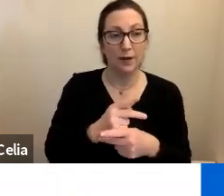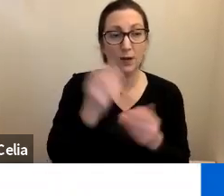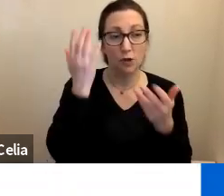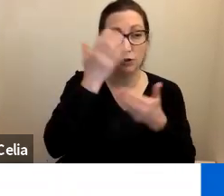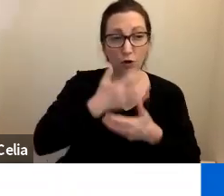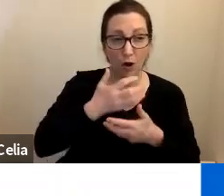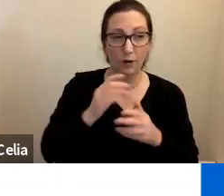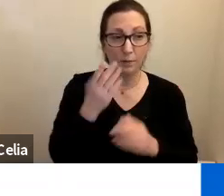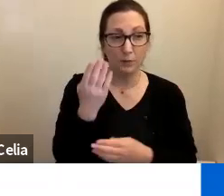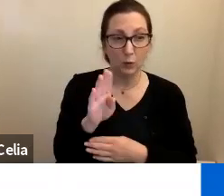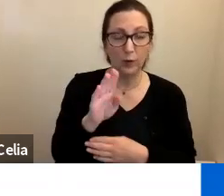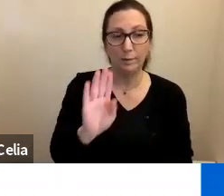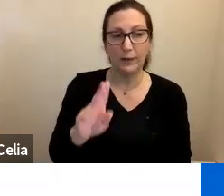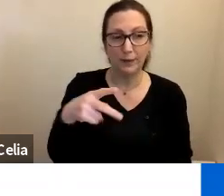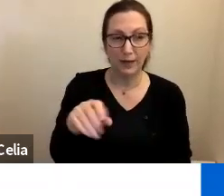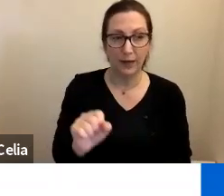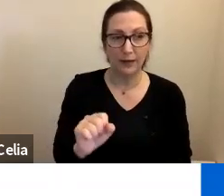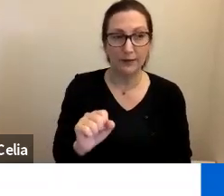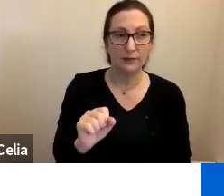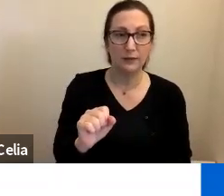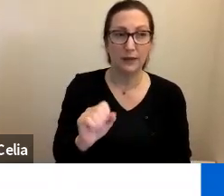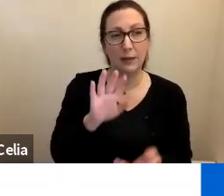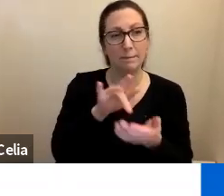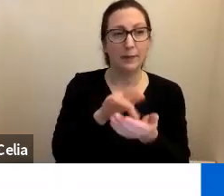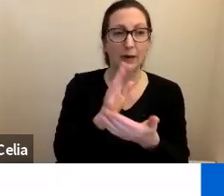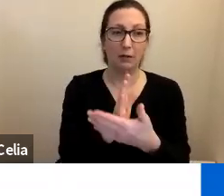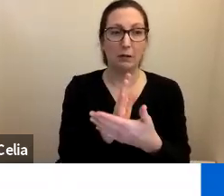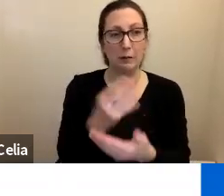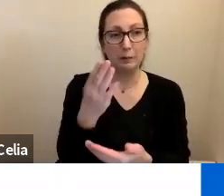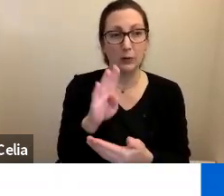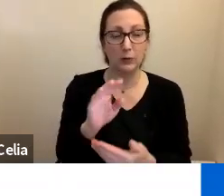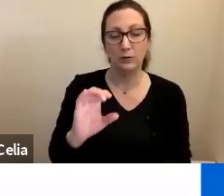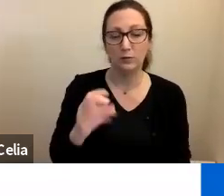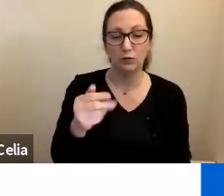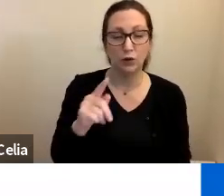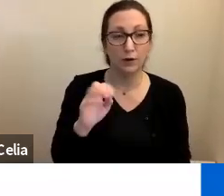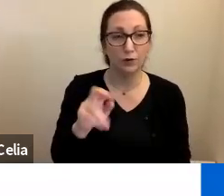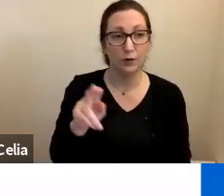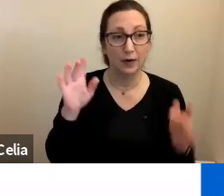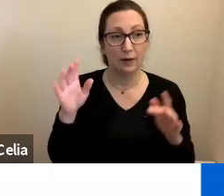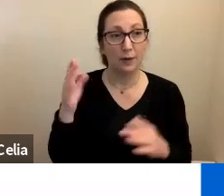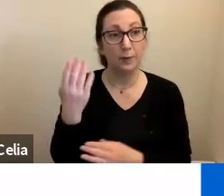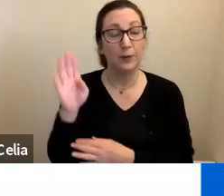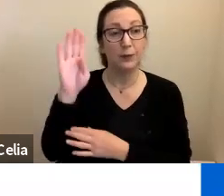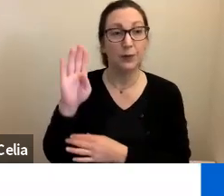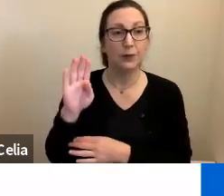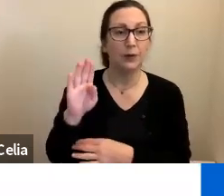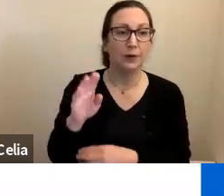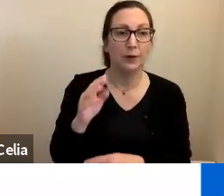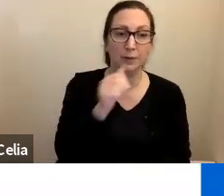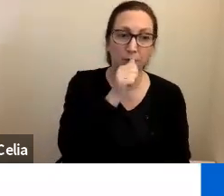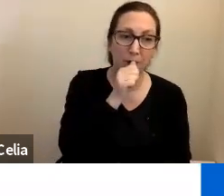student. The periwinkle sort of blue is charter, and then the light or baby blue is private, parochial,